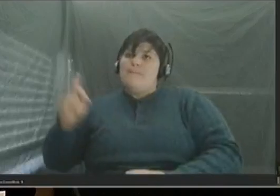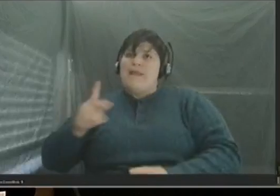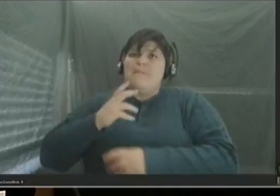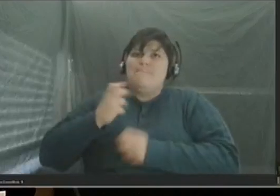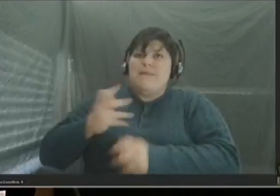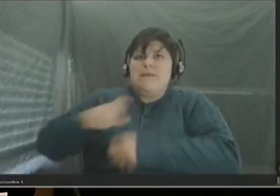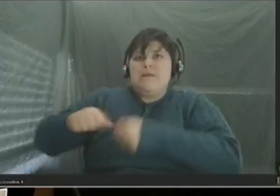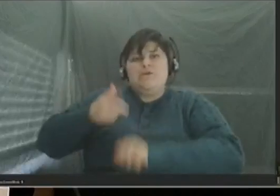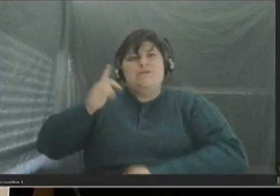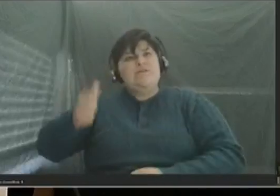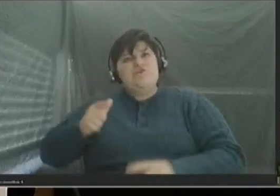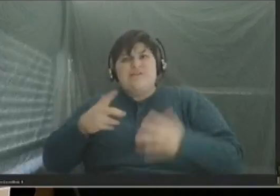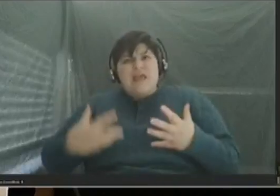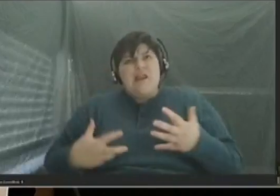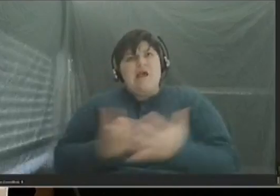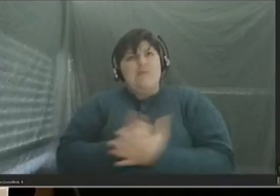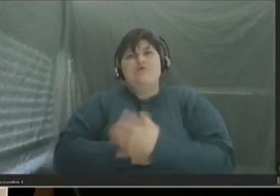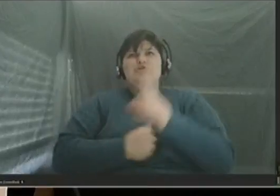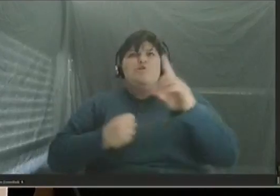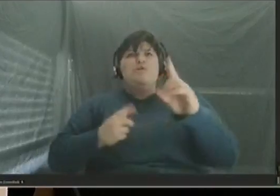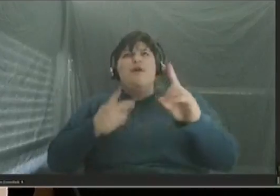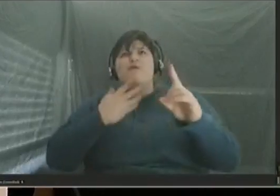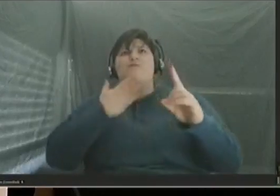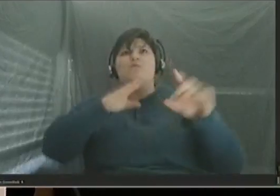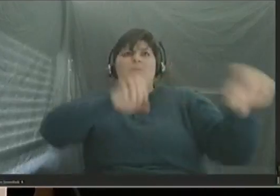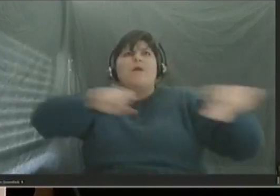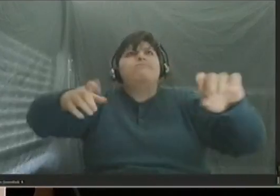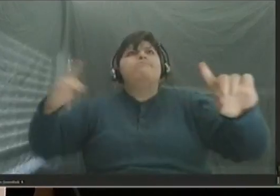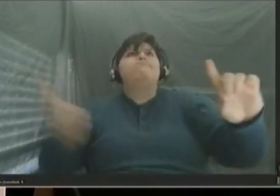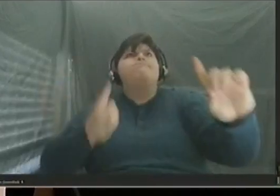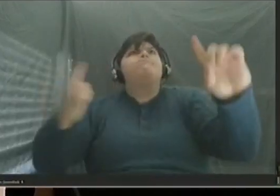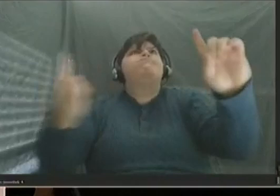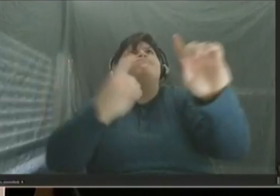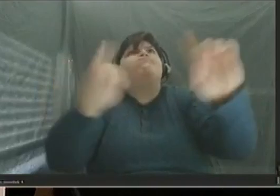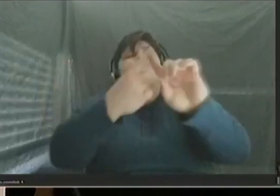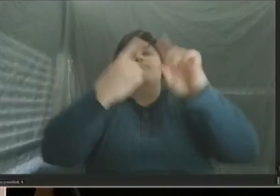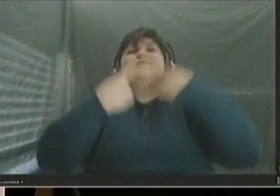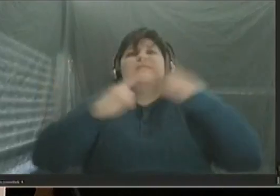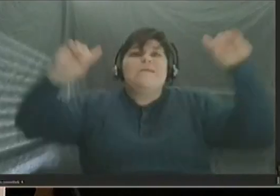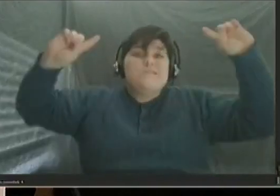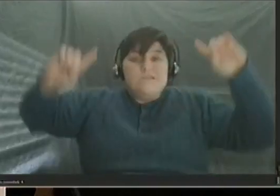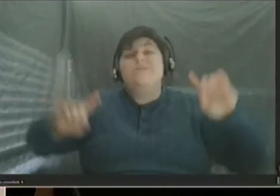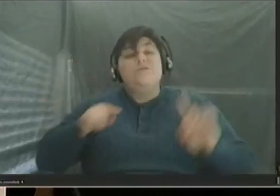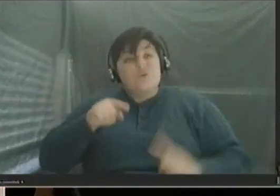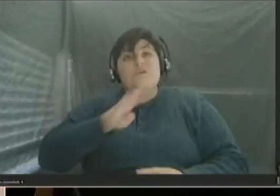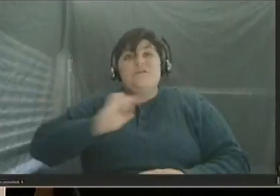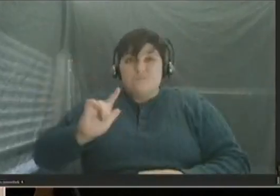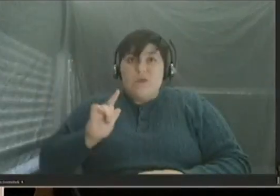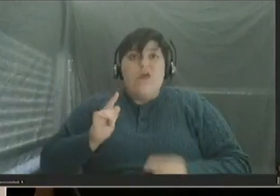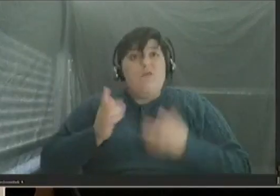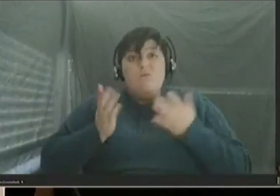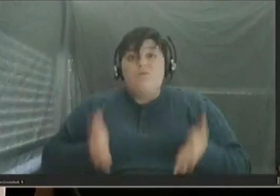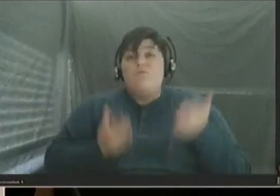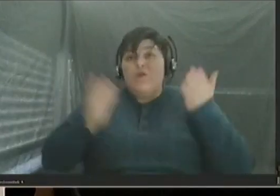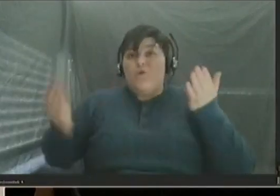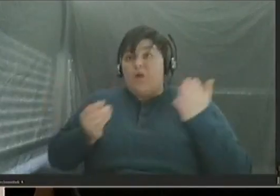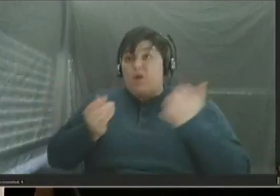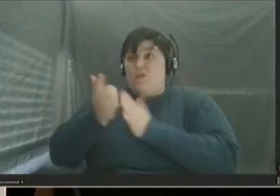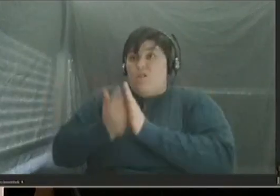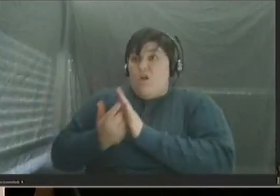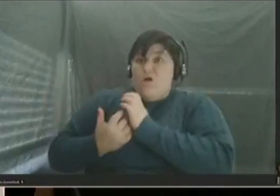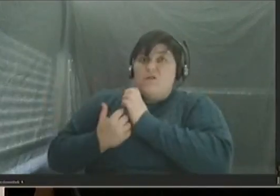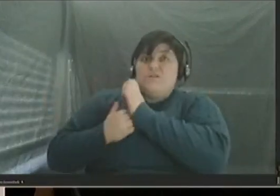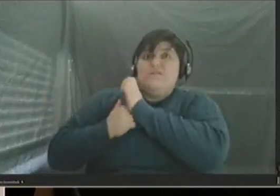the chance to reach their full potential. So House Bill 3920 brings Oregon's law in line with